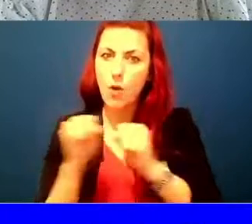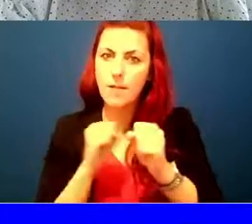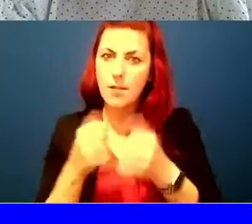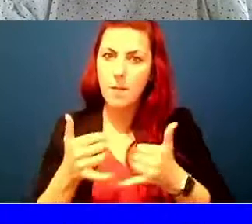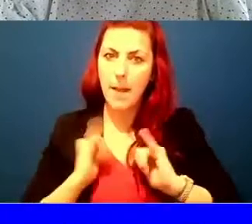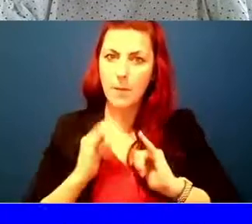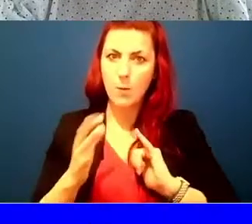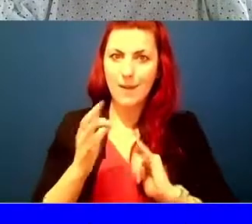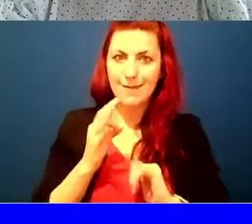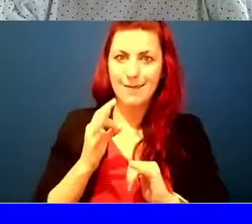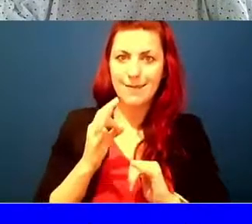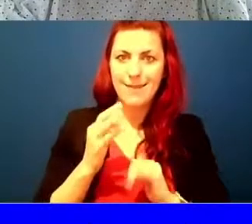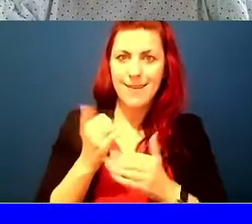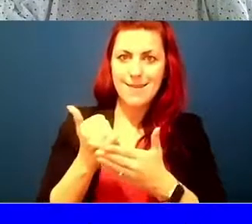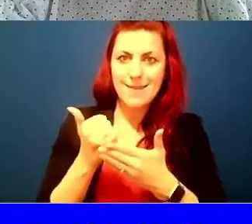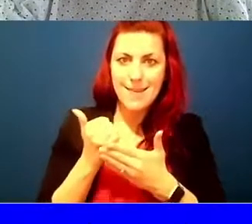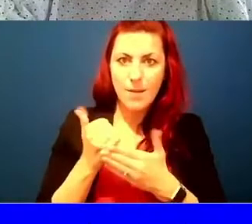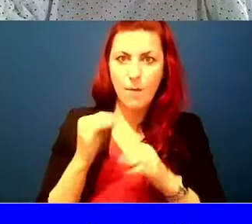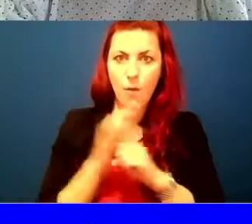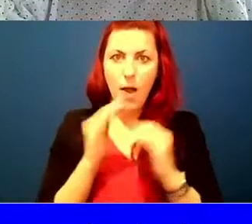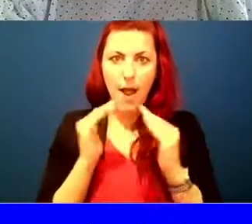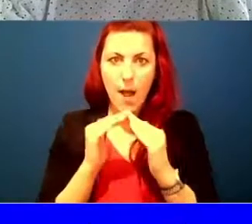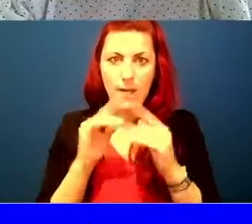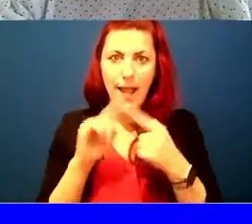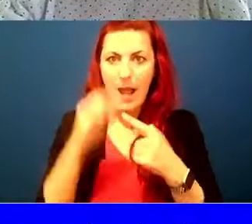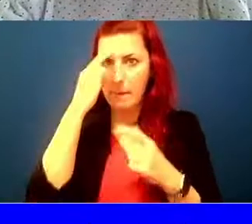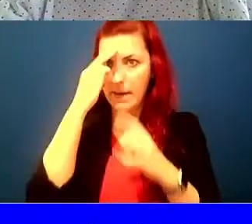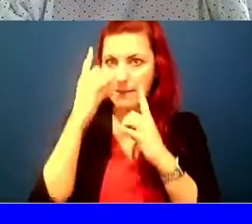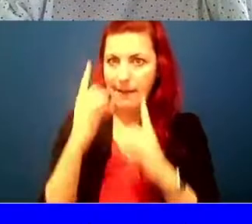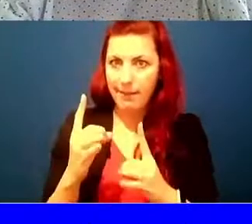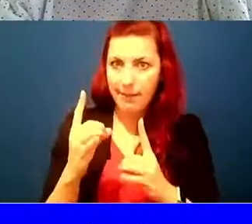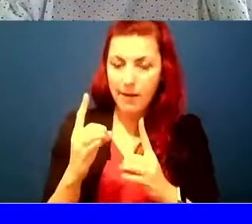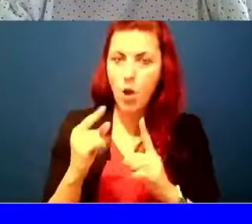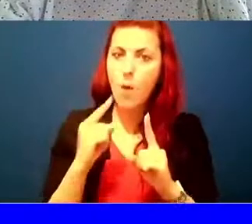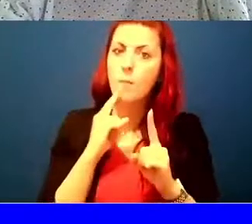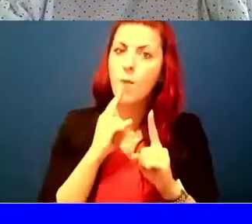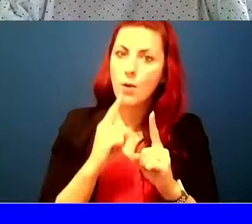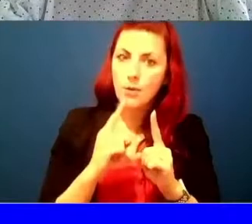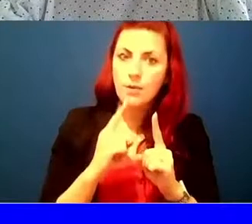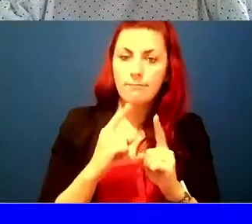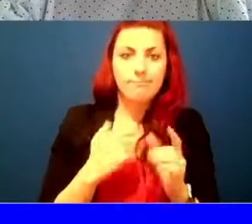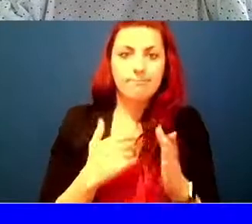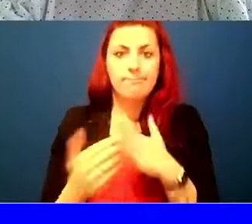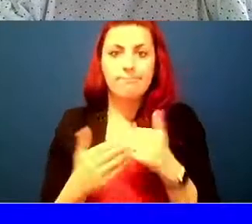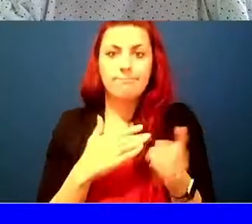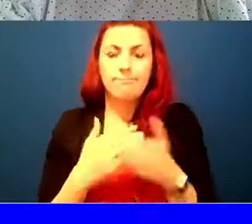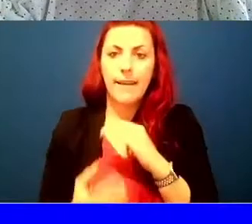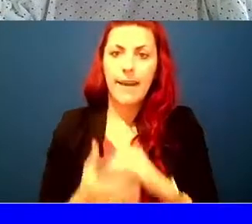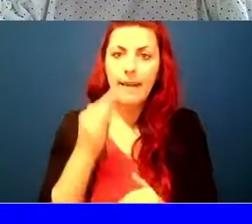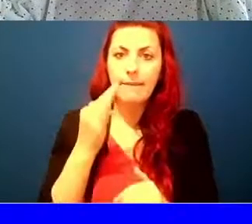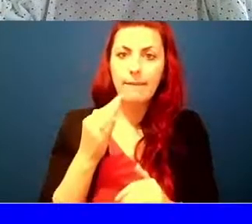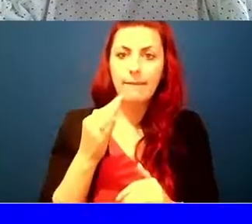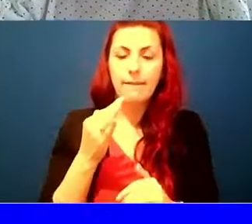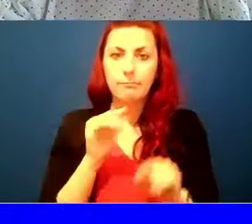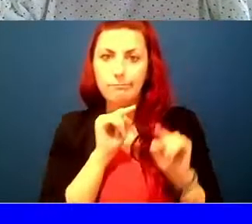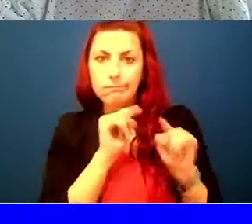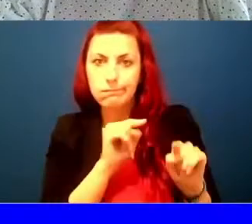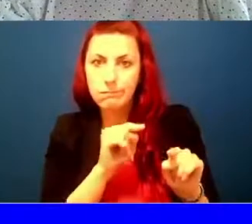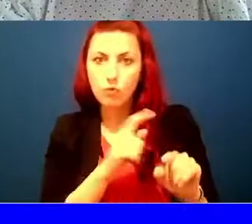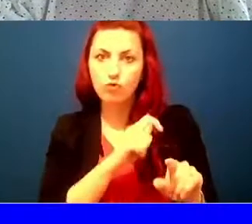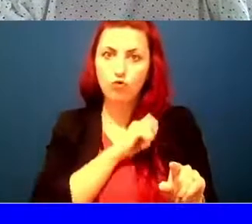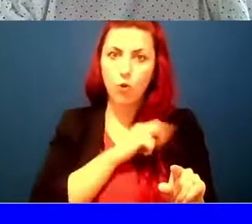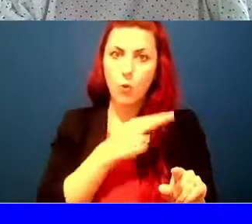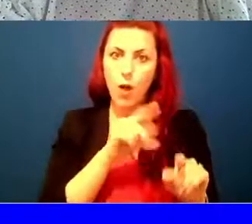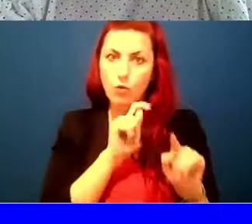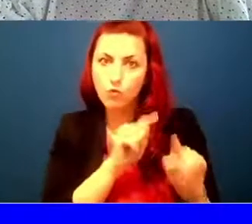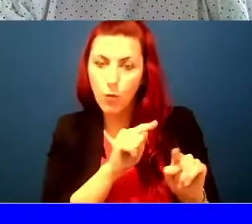some assistance regarding housing and his mental health. But I suppose, regardless of whether the accusation was true or untrue, it